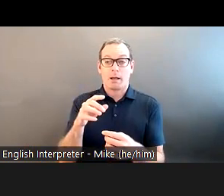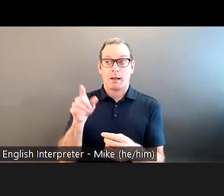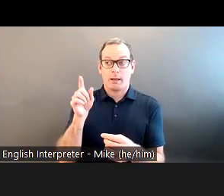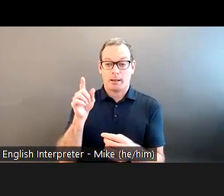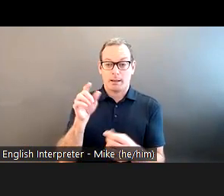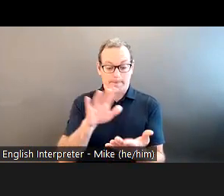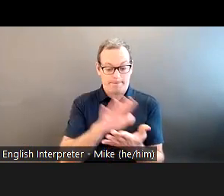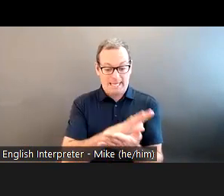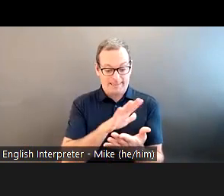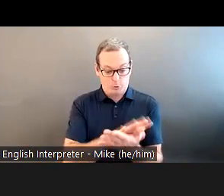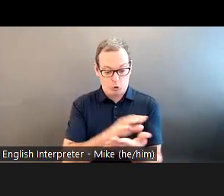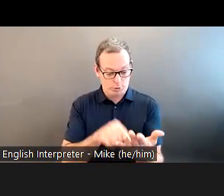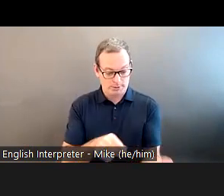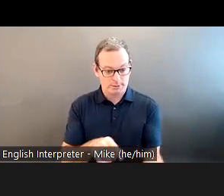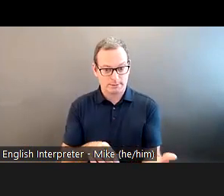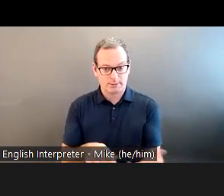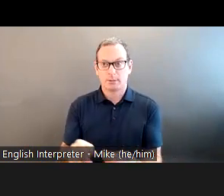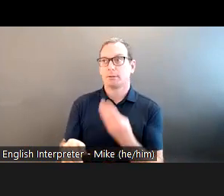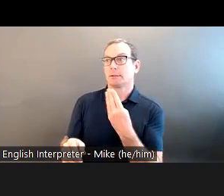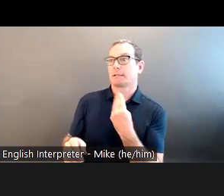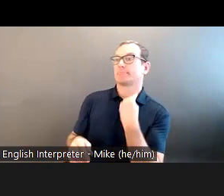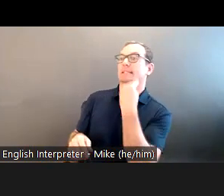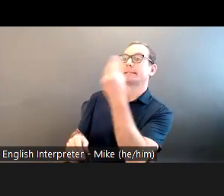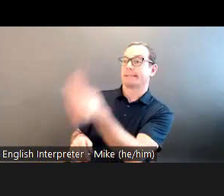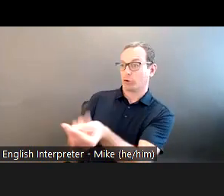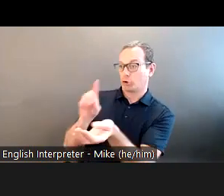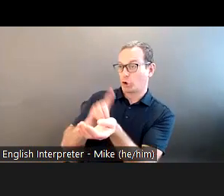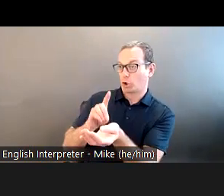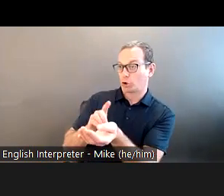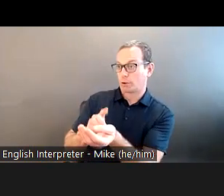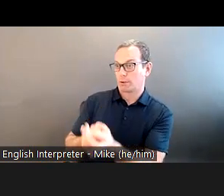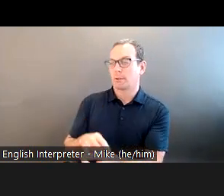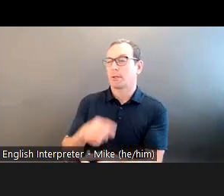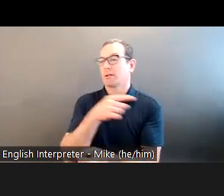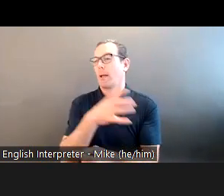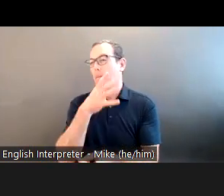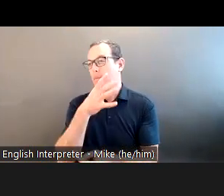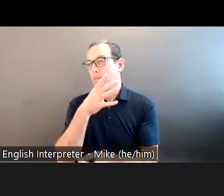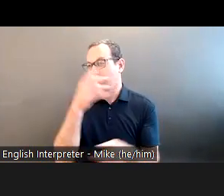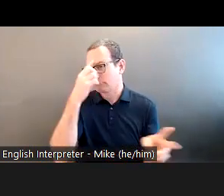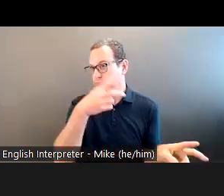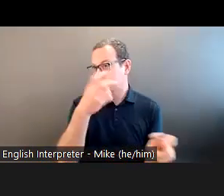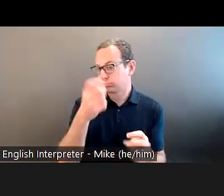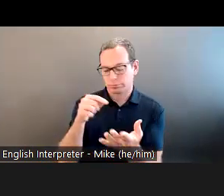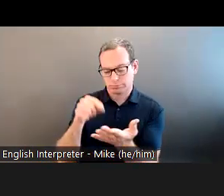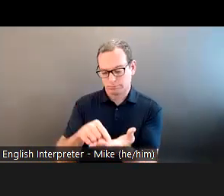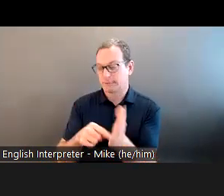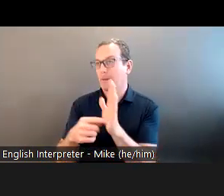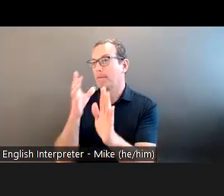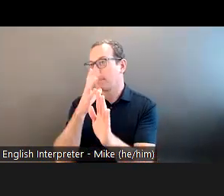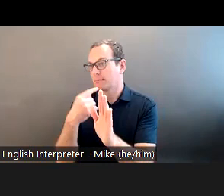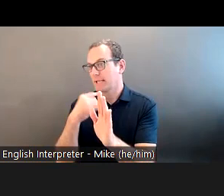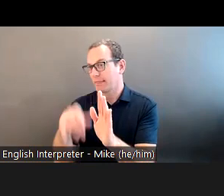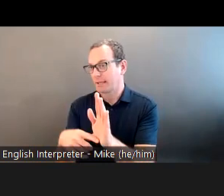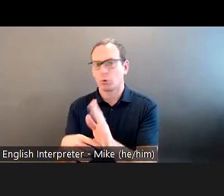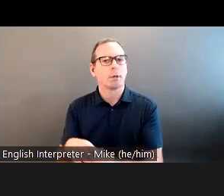of paper cannot be handed to a doctor to say, this is what mom wants. There actually has to be a person who says, this